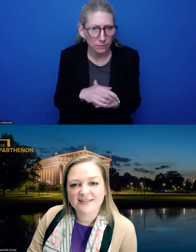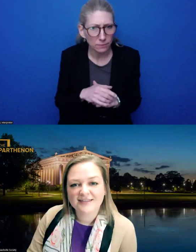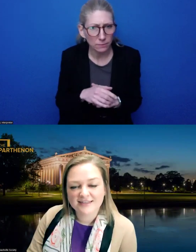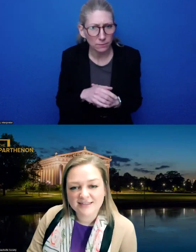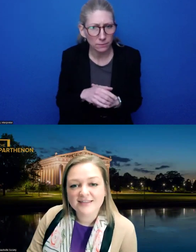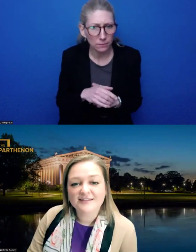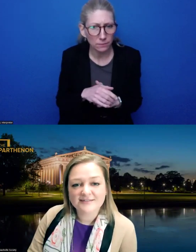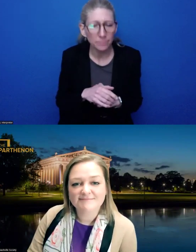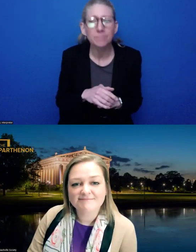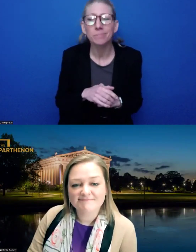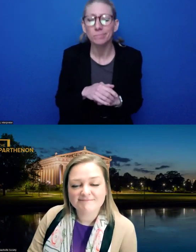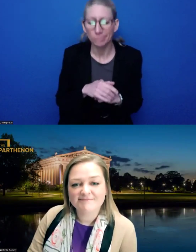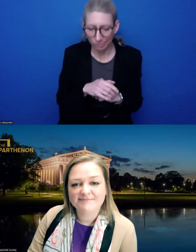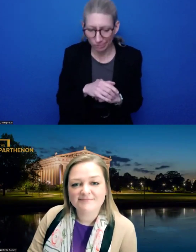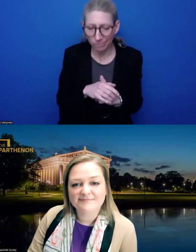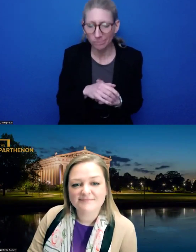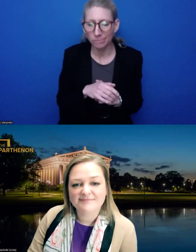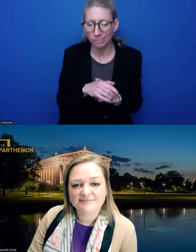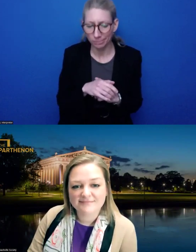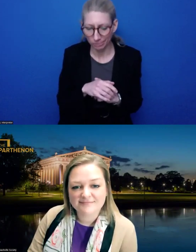I think that